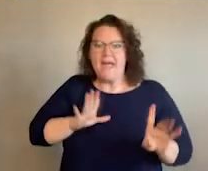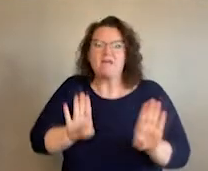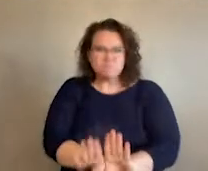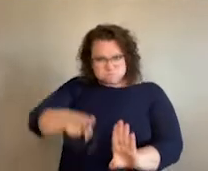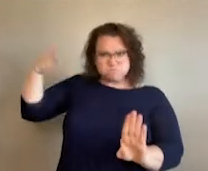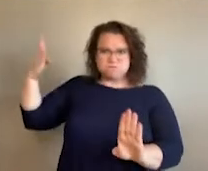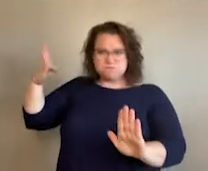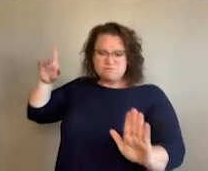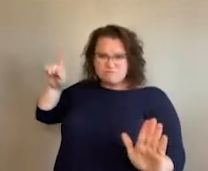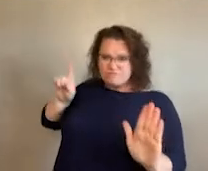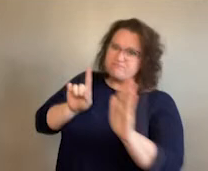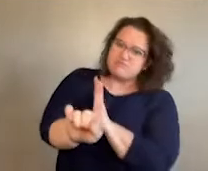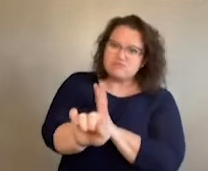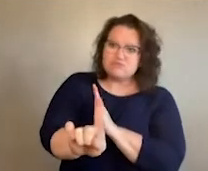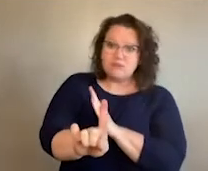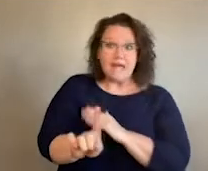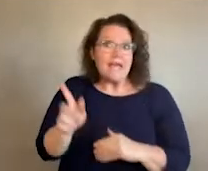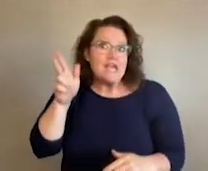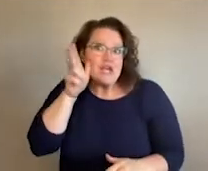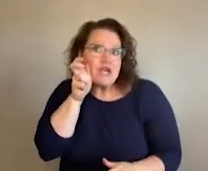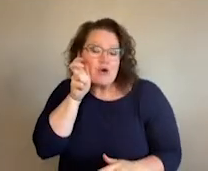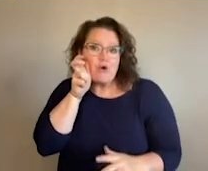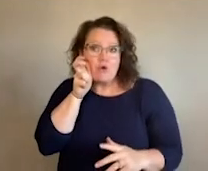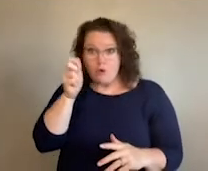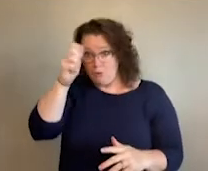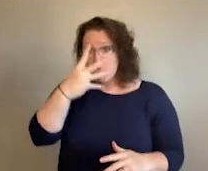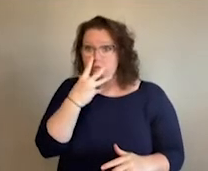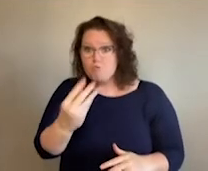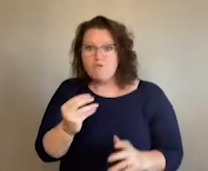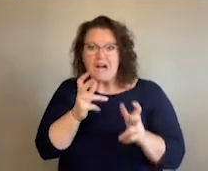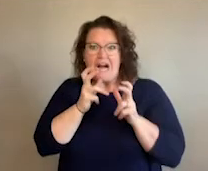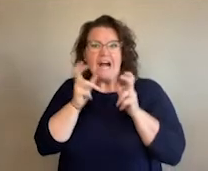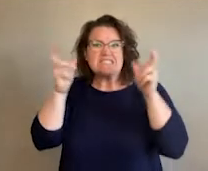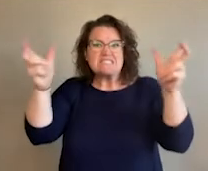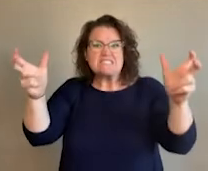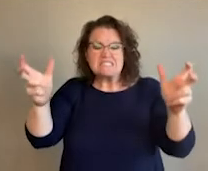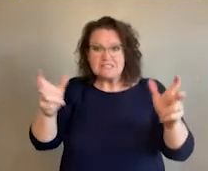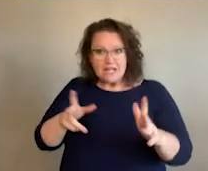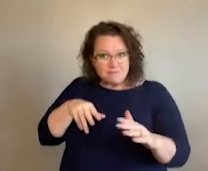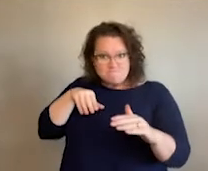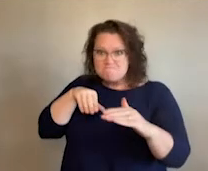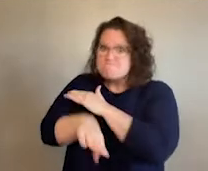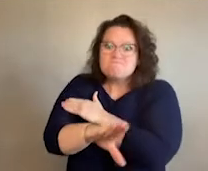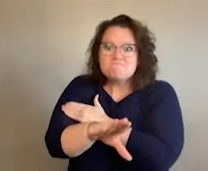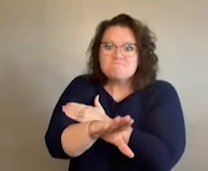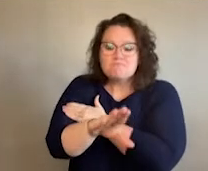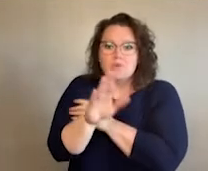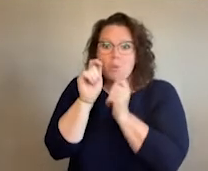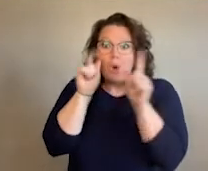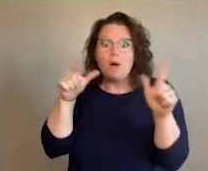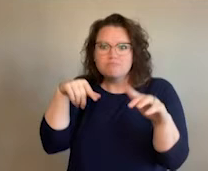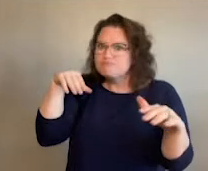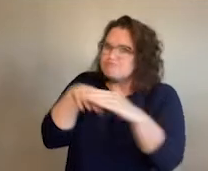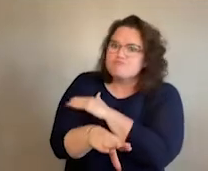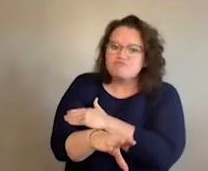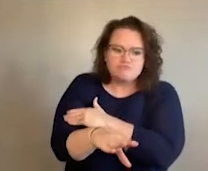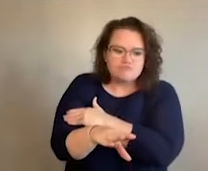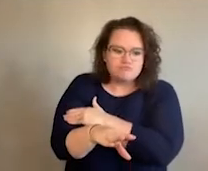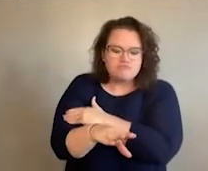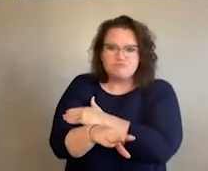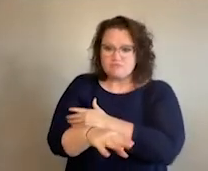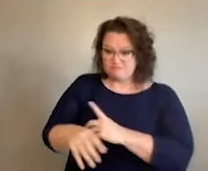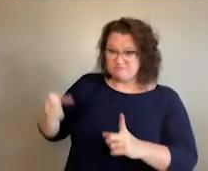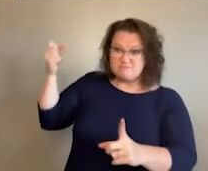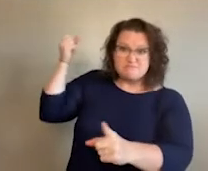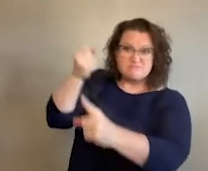door and rushed in. The howl had awakened him from his sleep, and just in time. He struck the wolf such a blow on the head